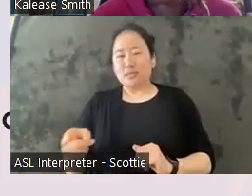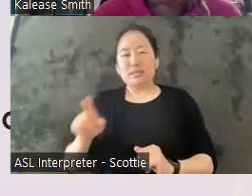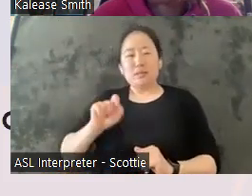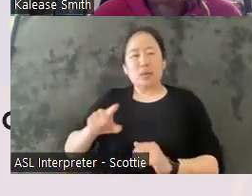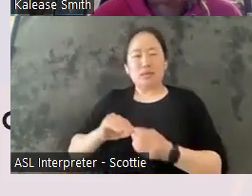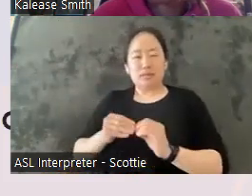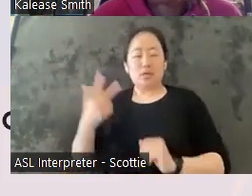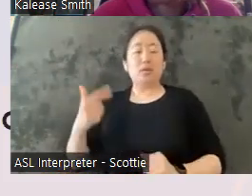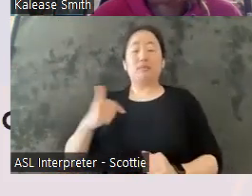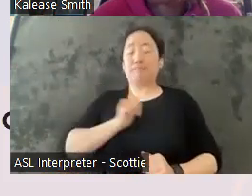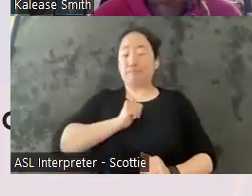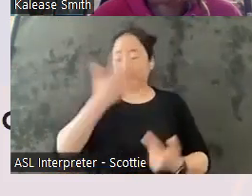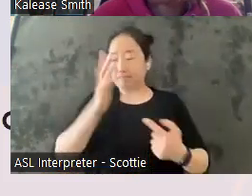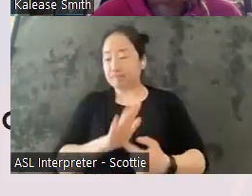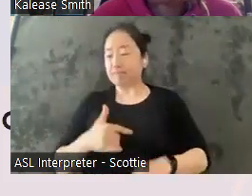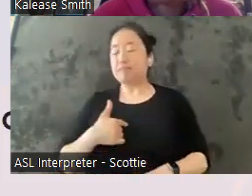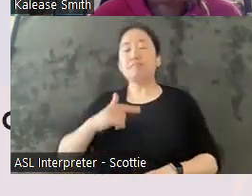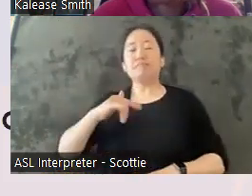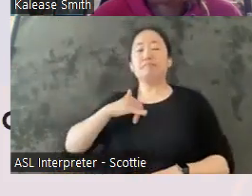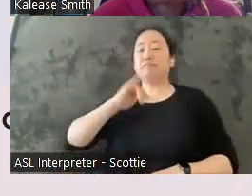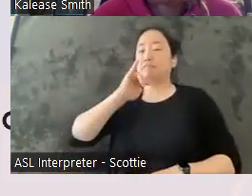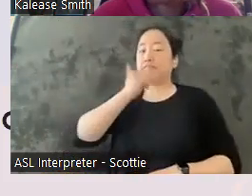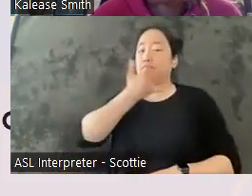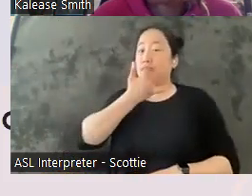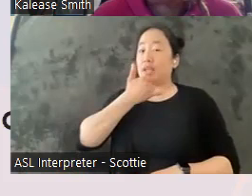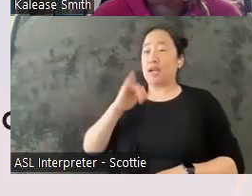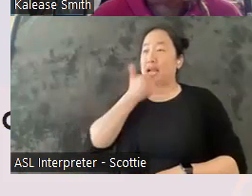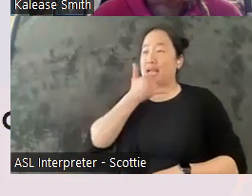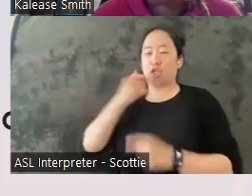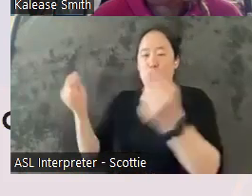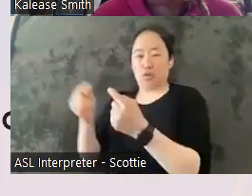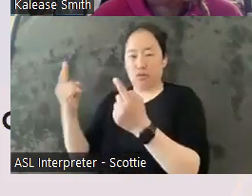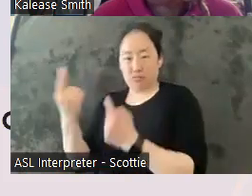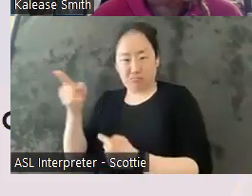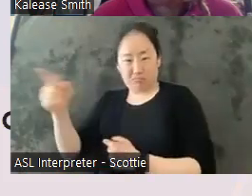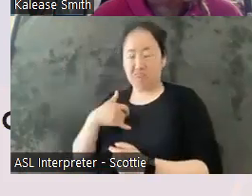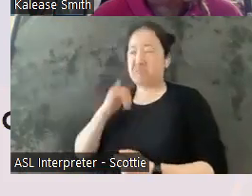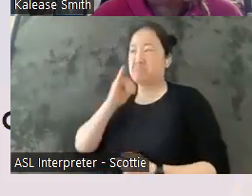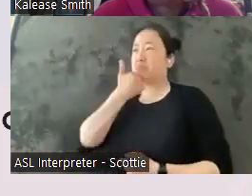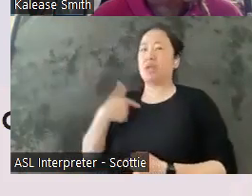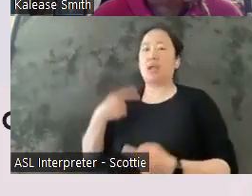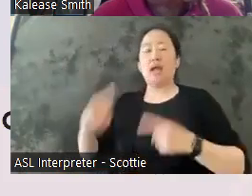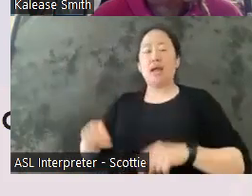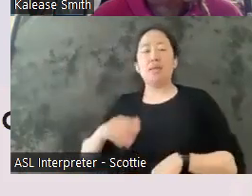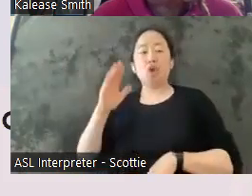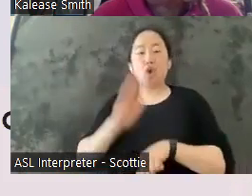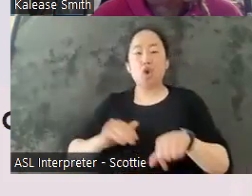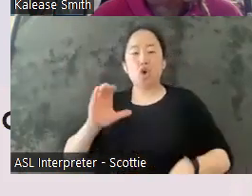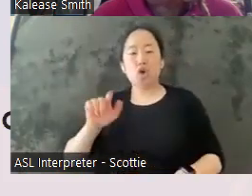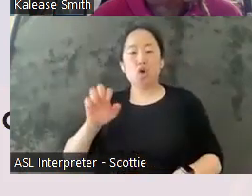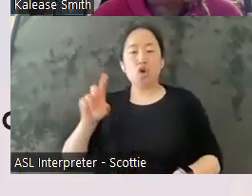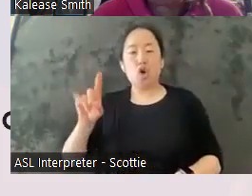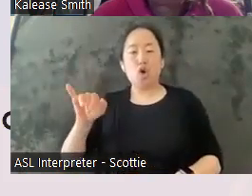harm, and I was actually kind of brought in rather than called out. And so typically, whenever we have just an